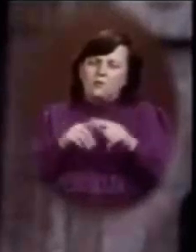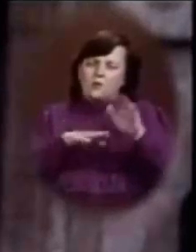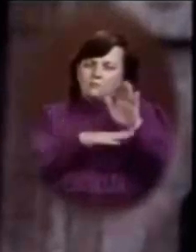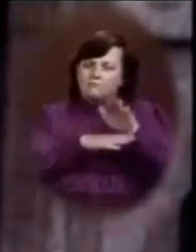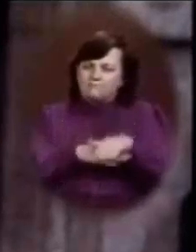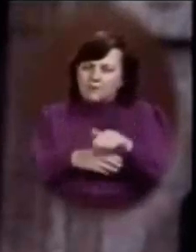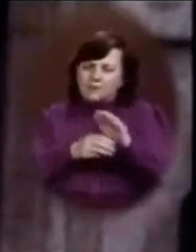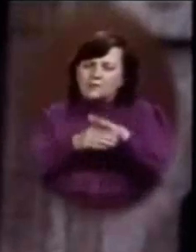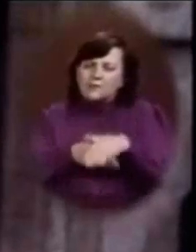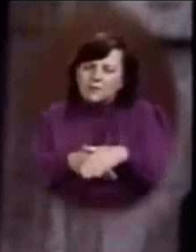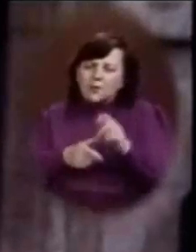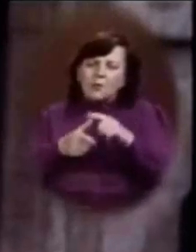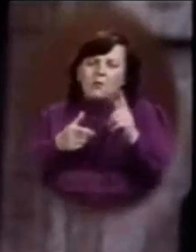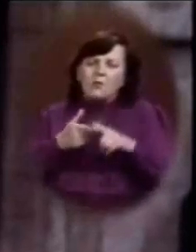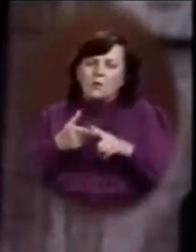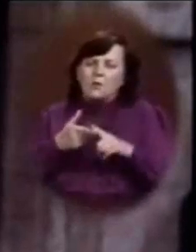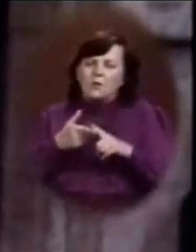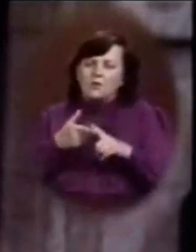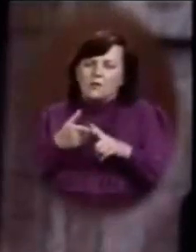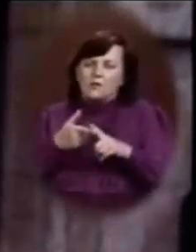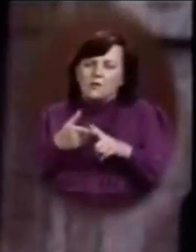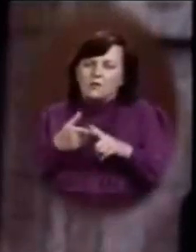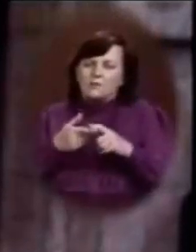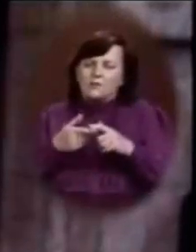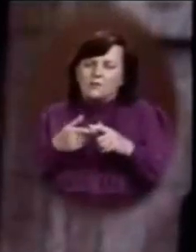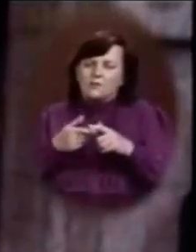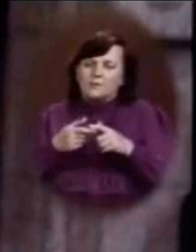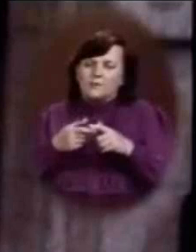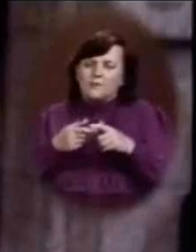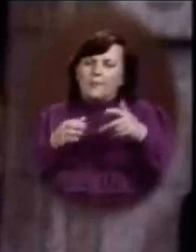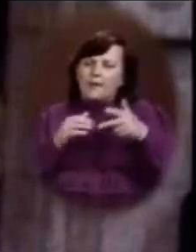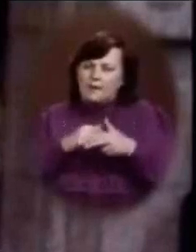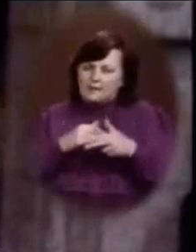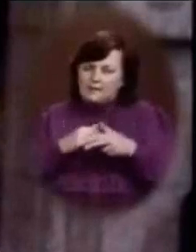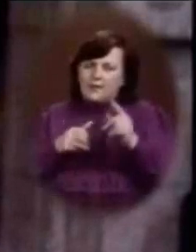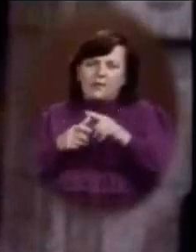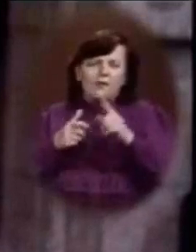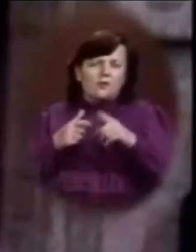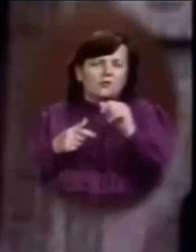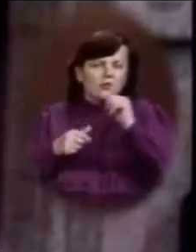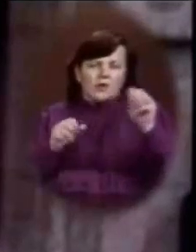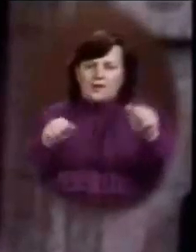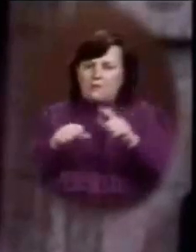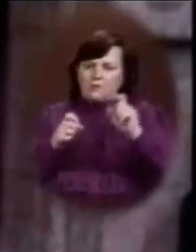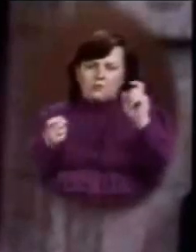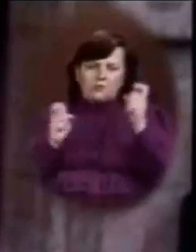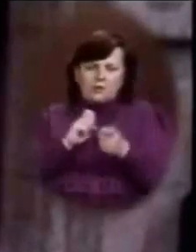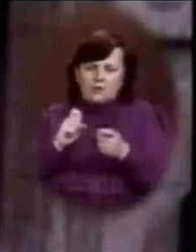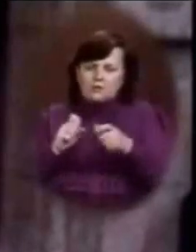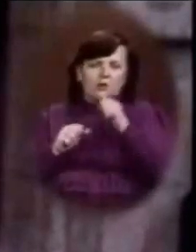restrain them, then not only are you unable to change, you are unable to respond to